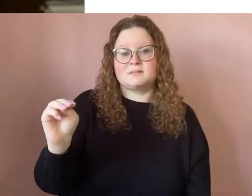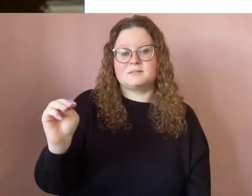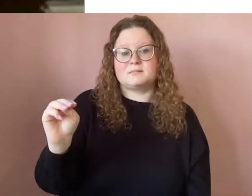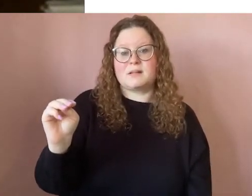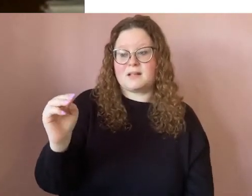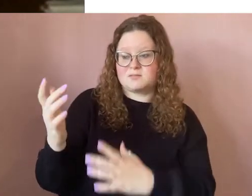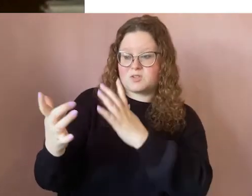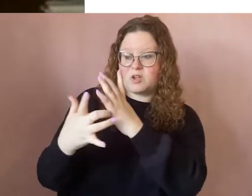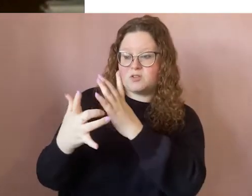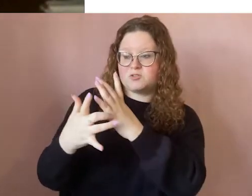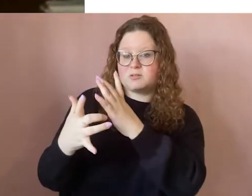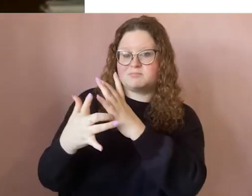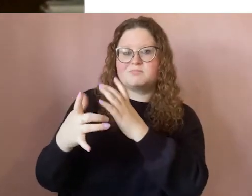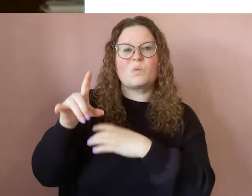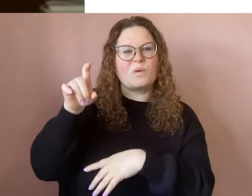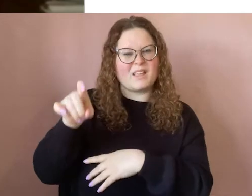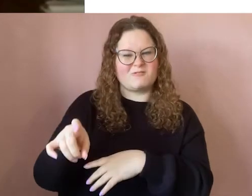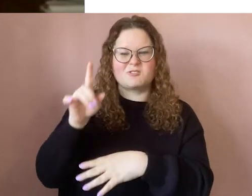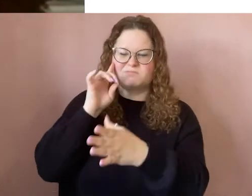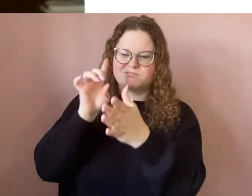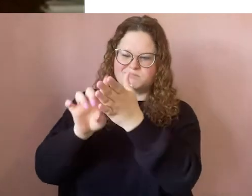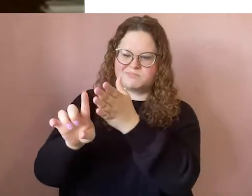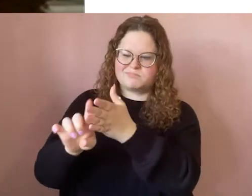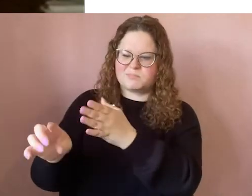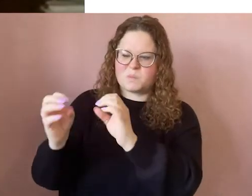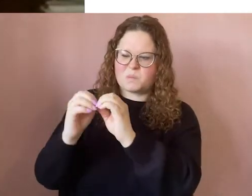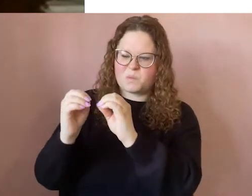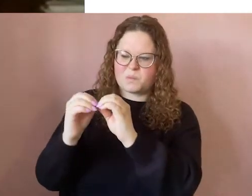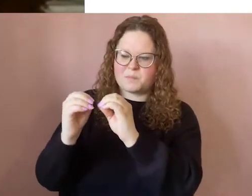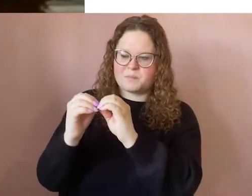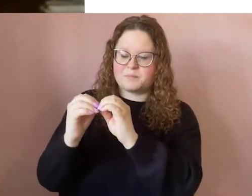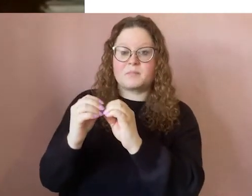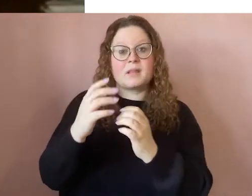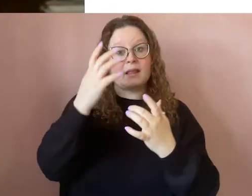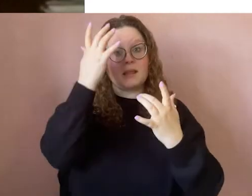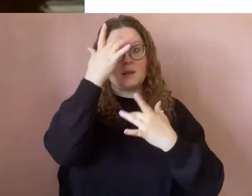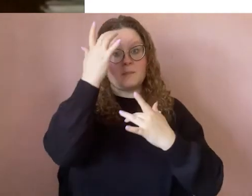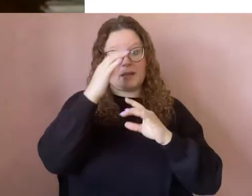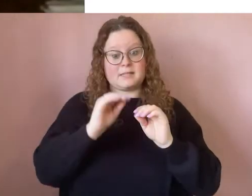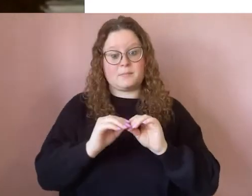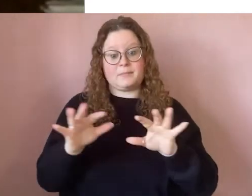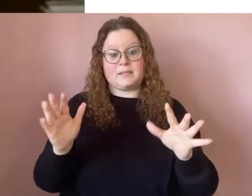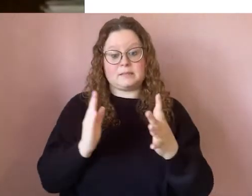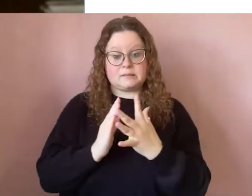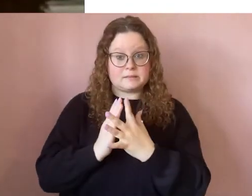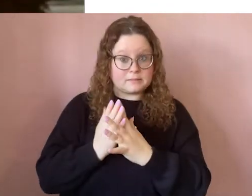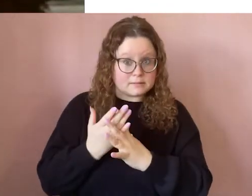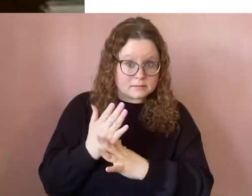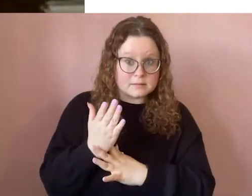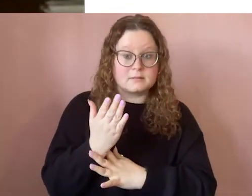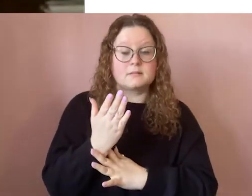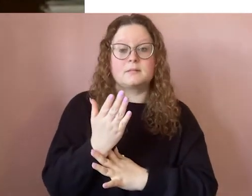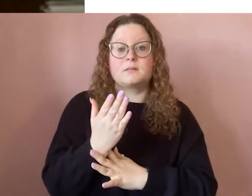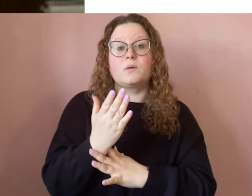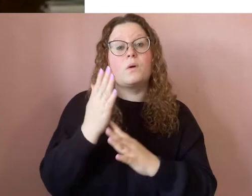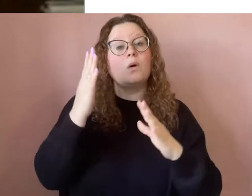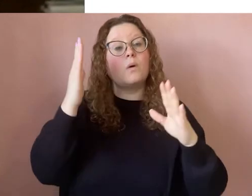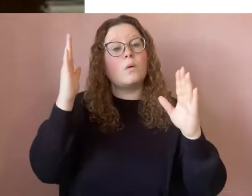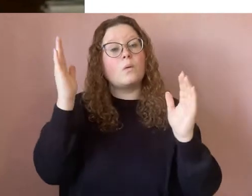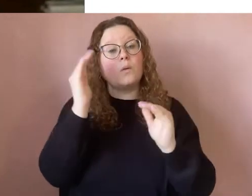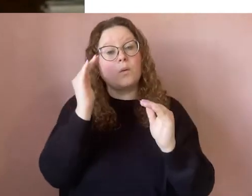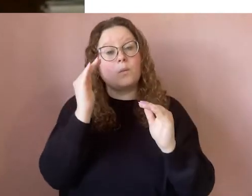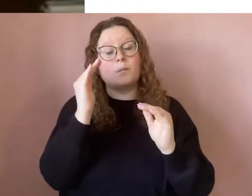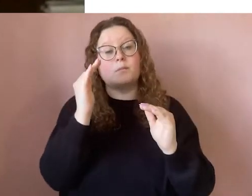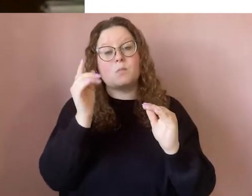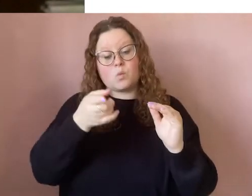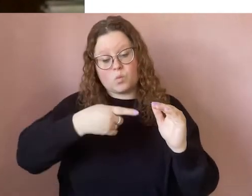be something which affirms the supremacy of the human factor at work rather than put